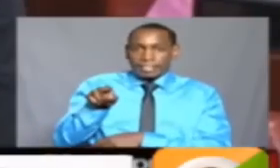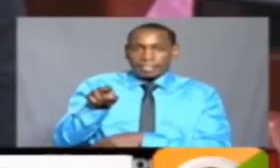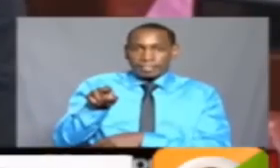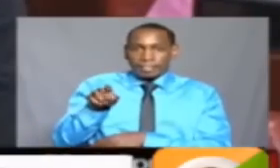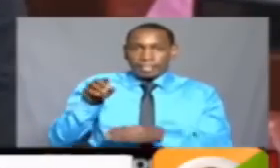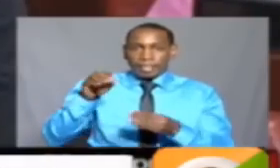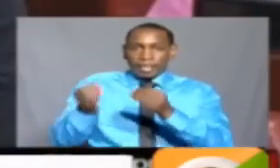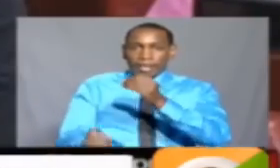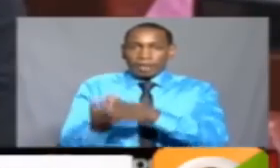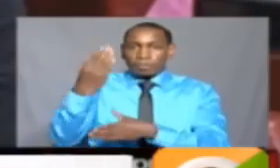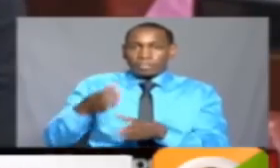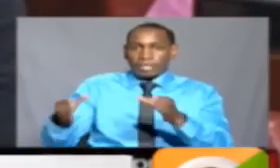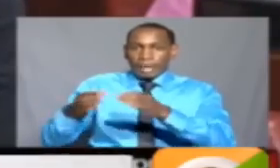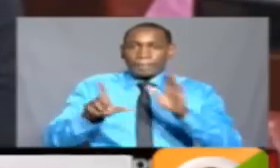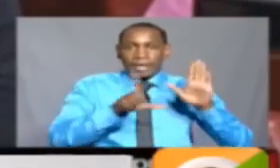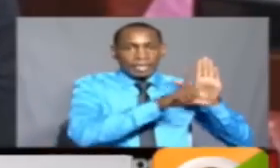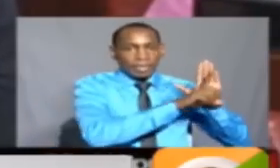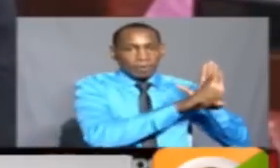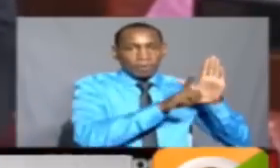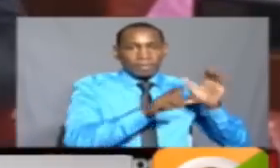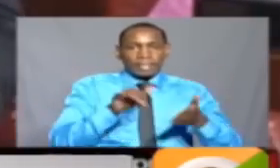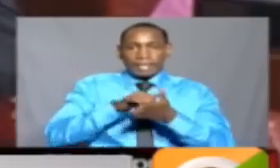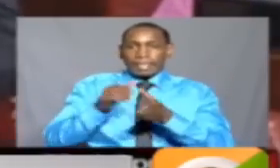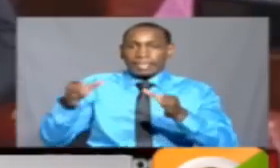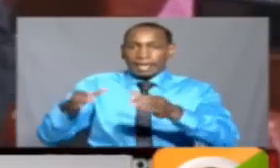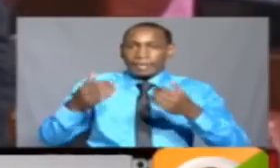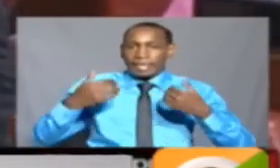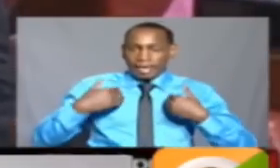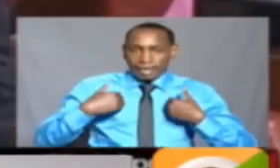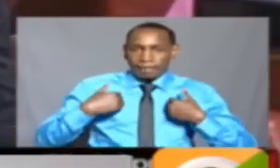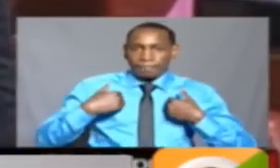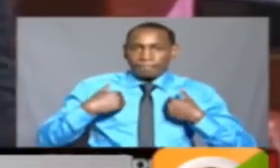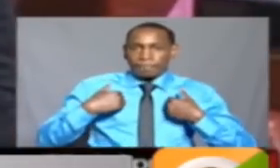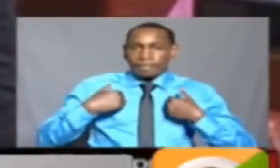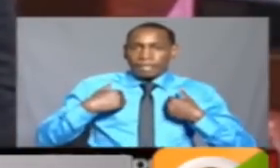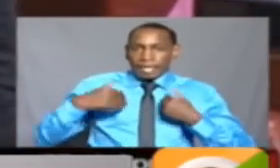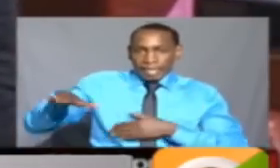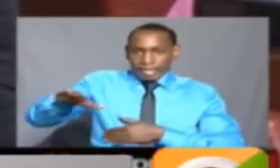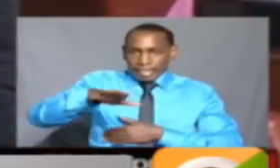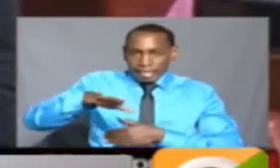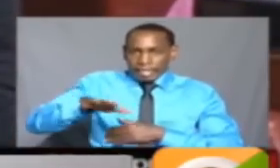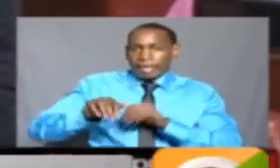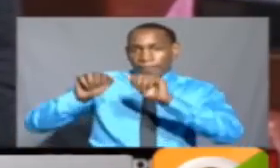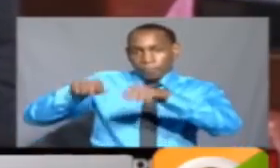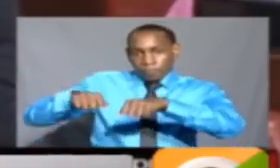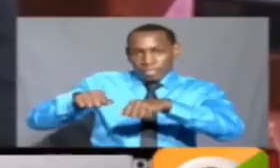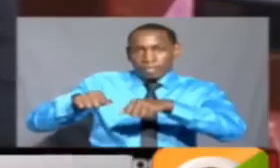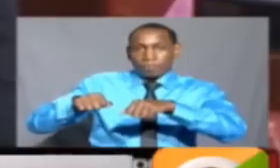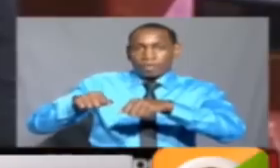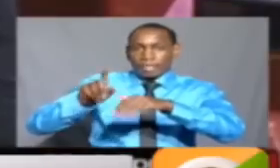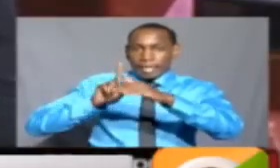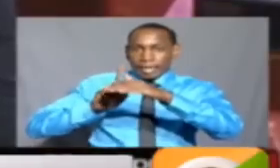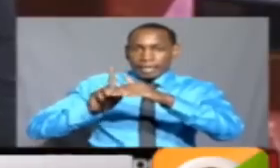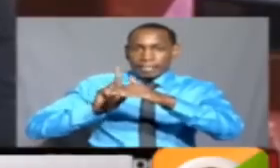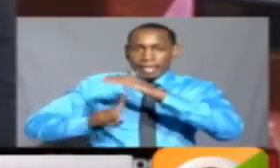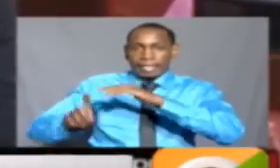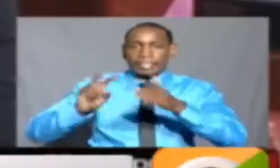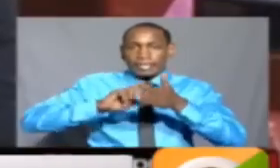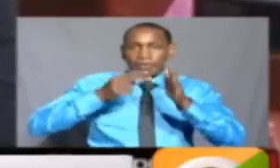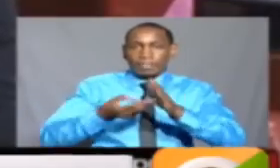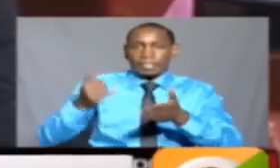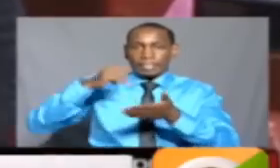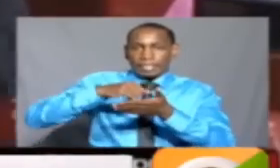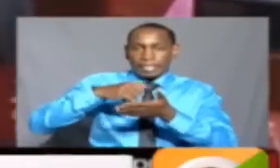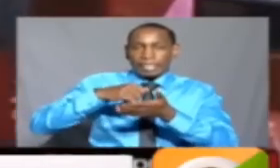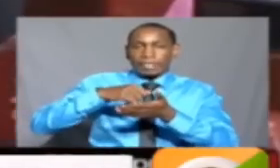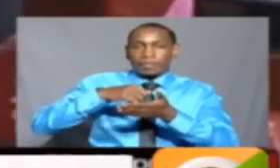the company law that requires that companies must have a footprint within this country for them to enter into contracts such